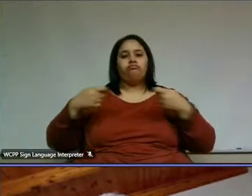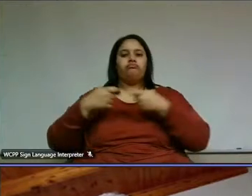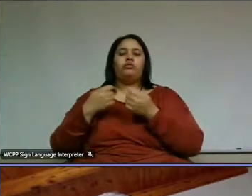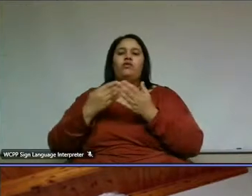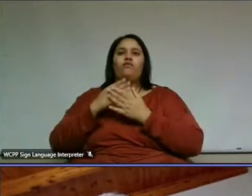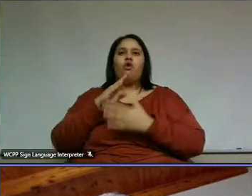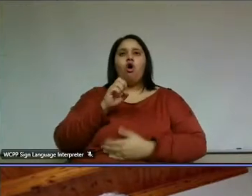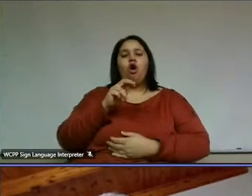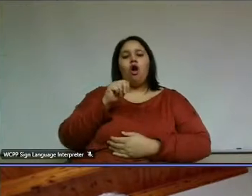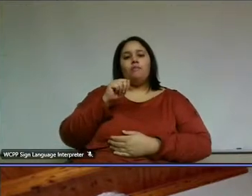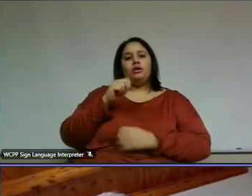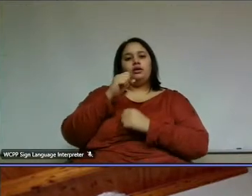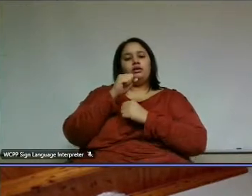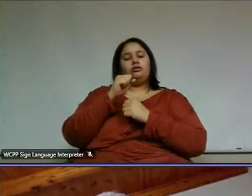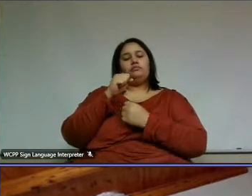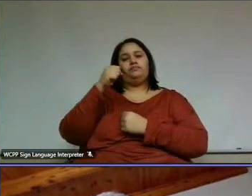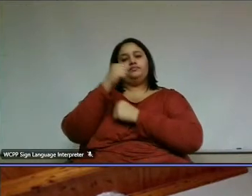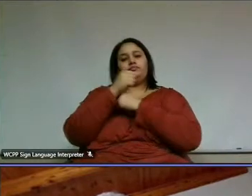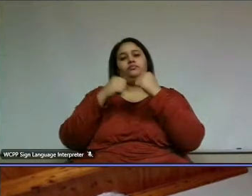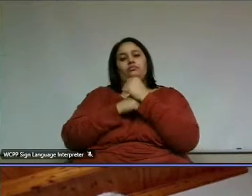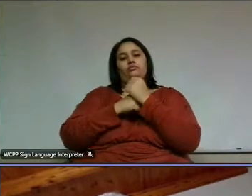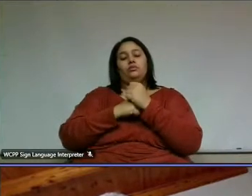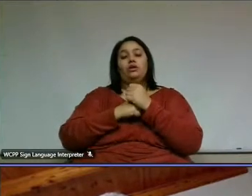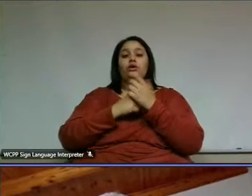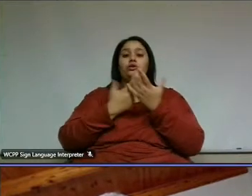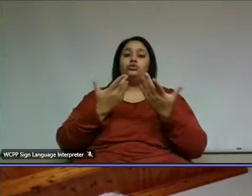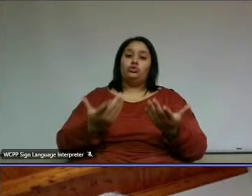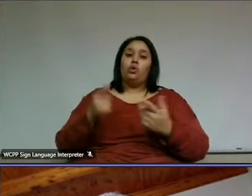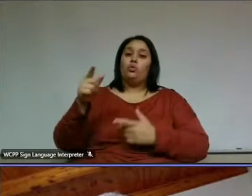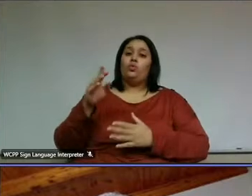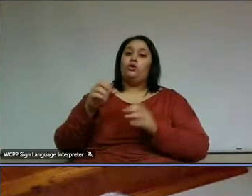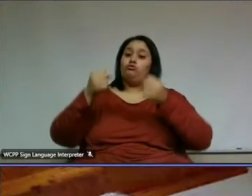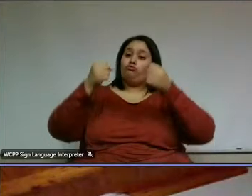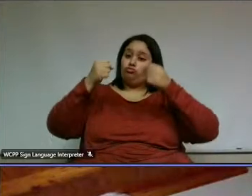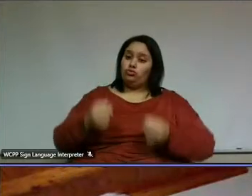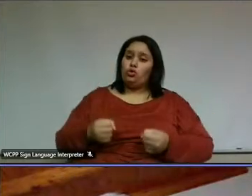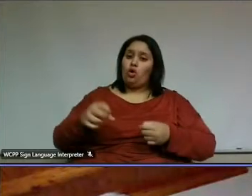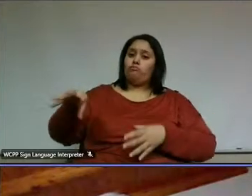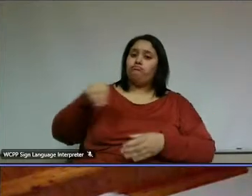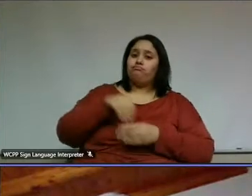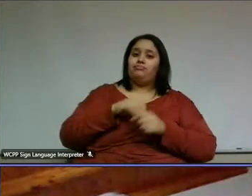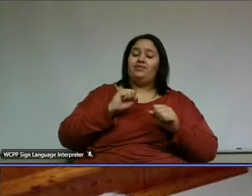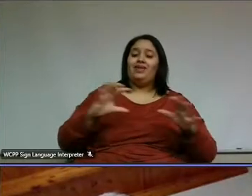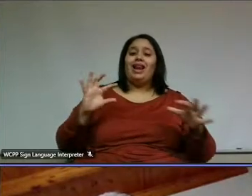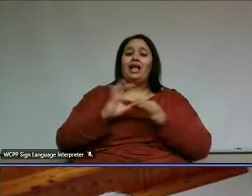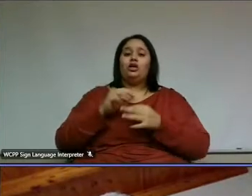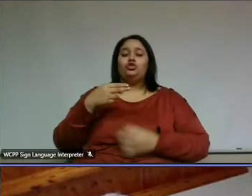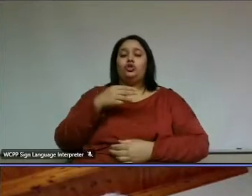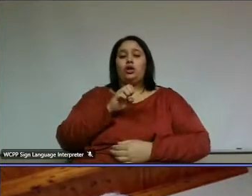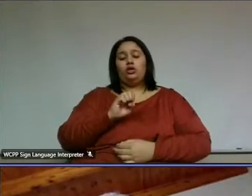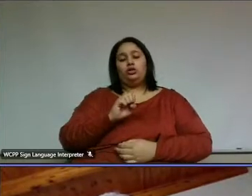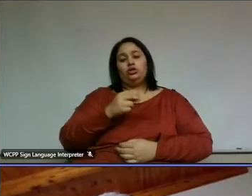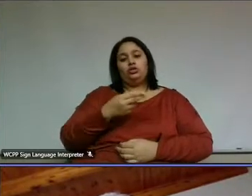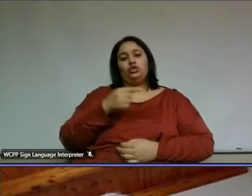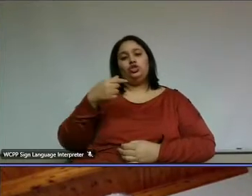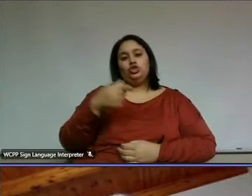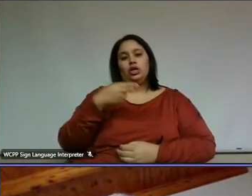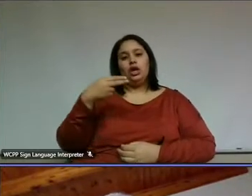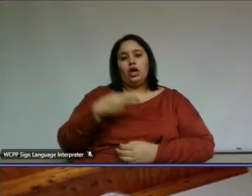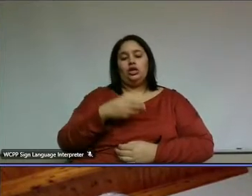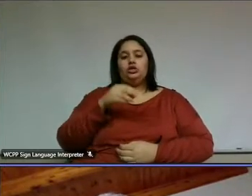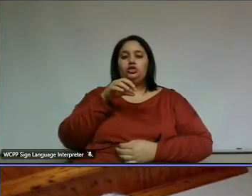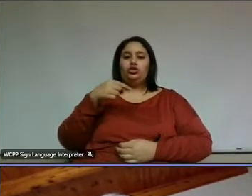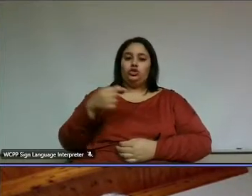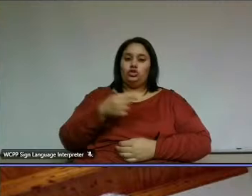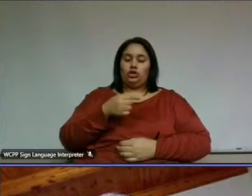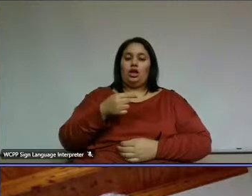infrastructure, transport planning could benefit very strongly from that $8 billion if it's linked directly to GHG reductions,